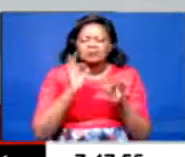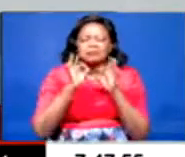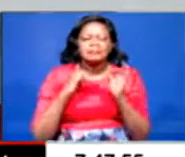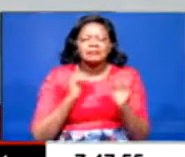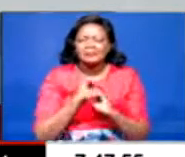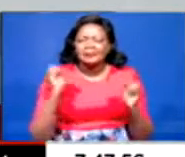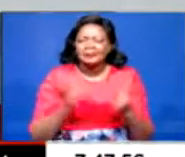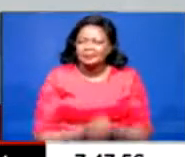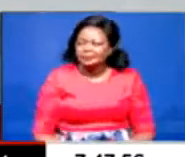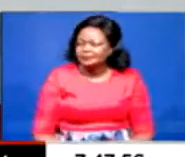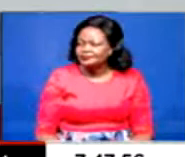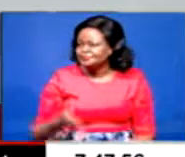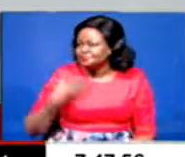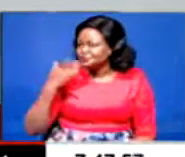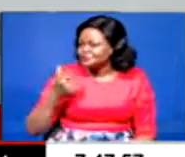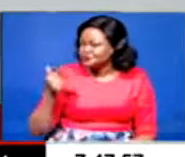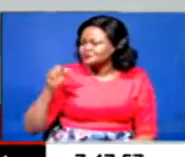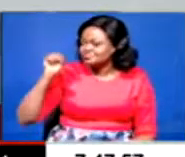answered? Absolutely.